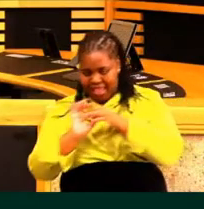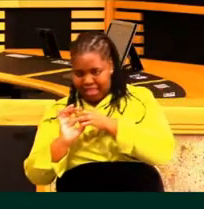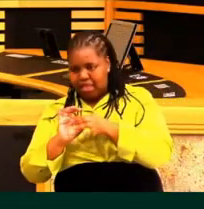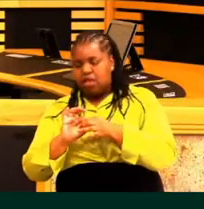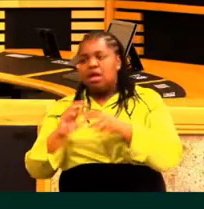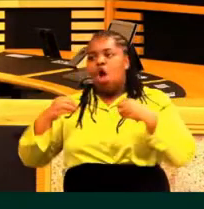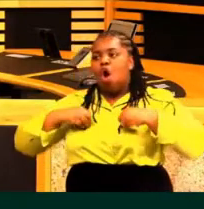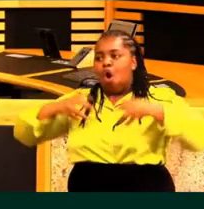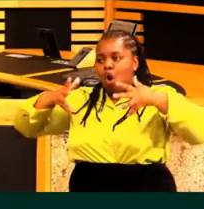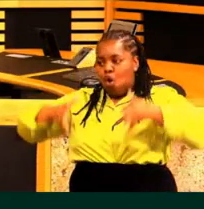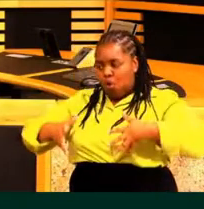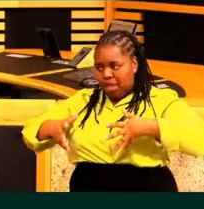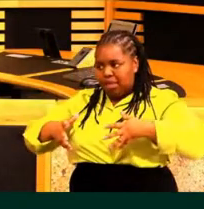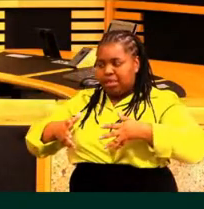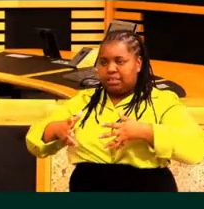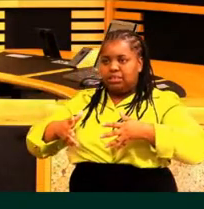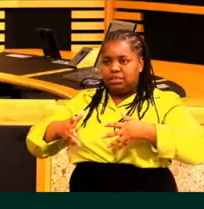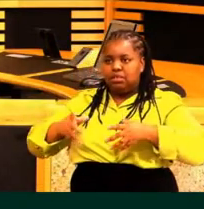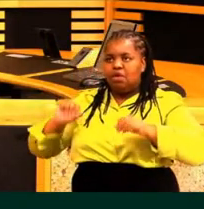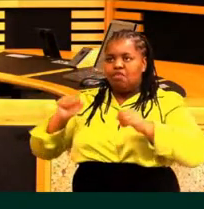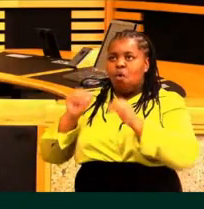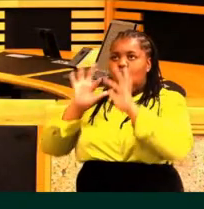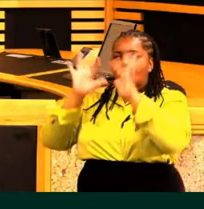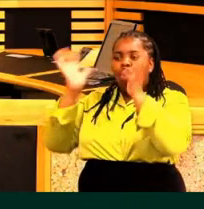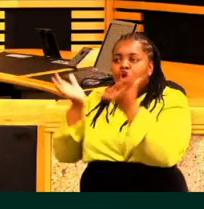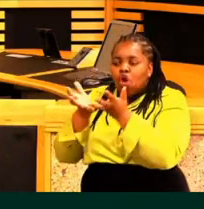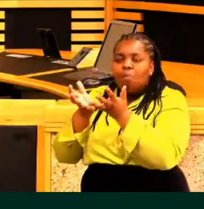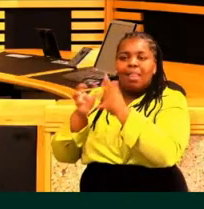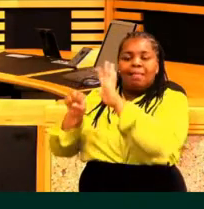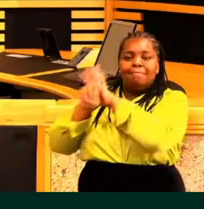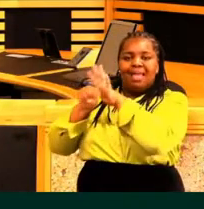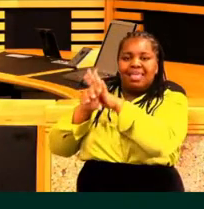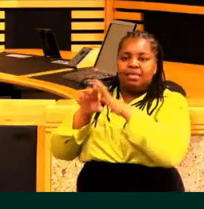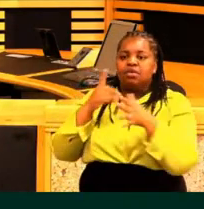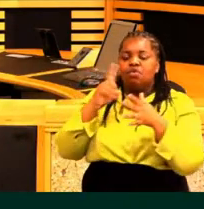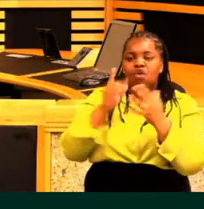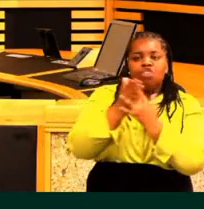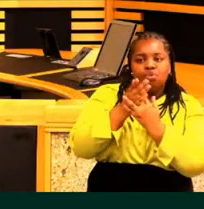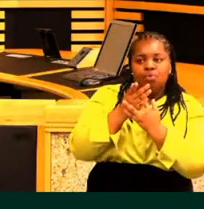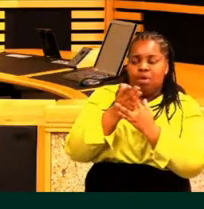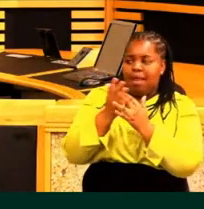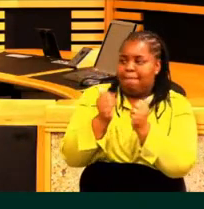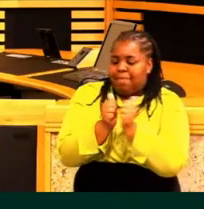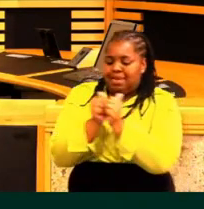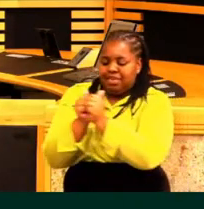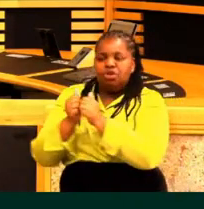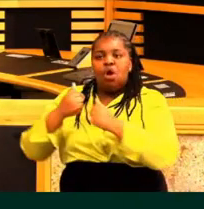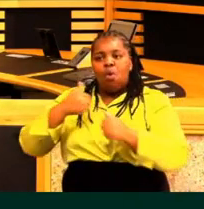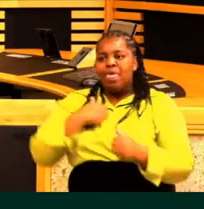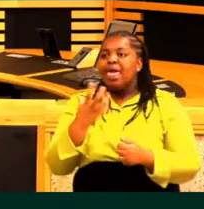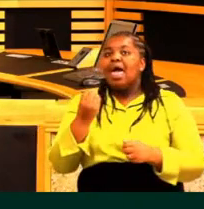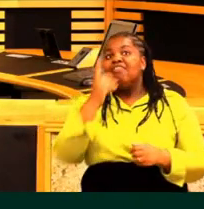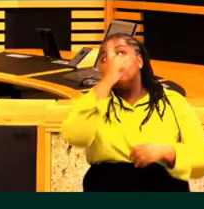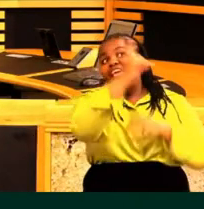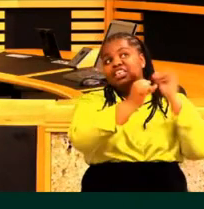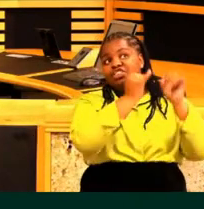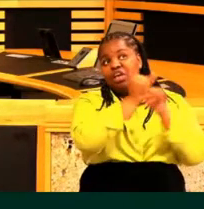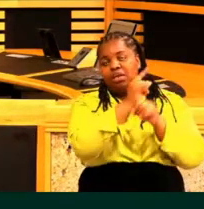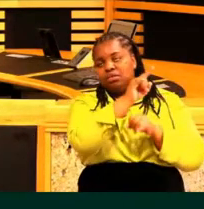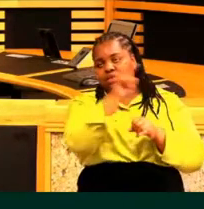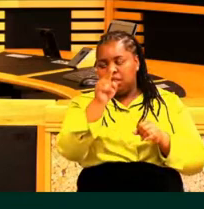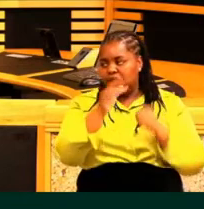snmes and entrepreneurs with global markets through our partnership that we have at an international level